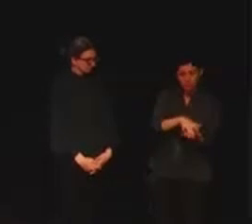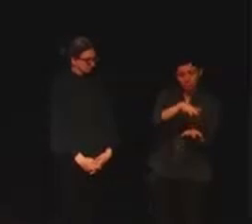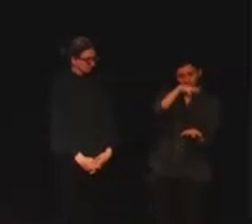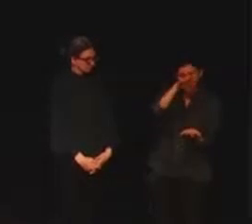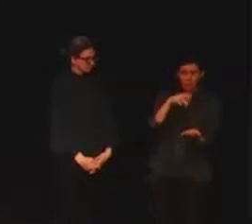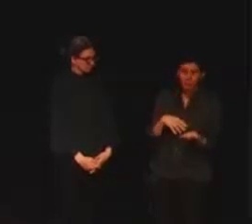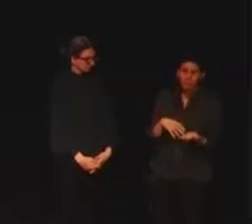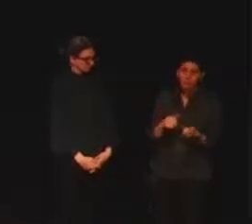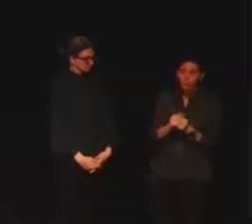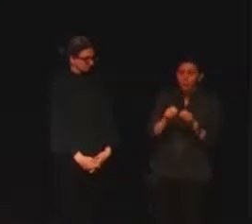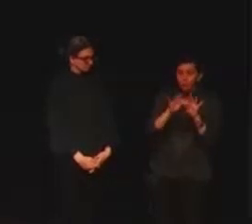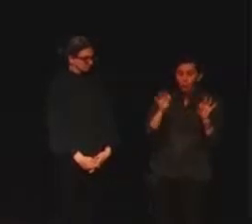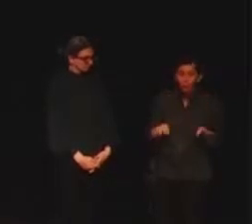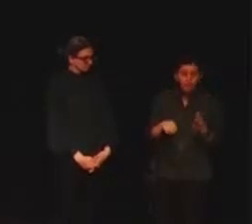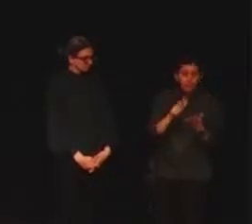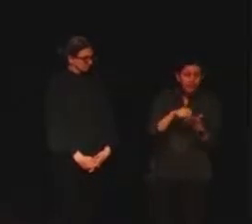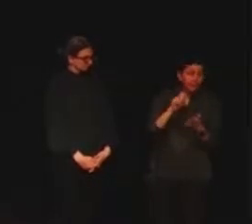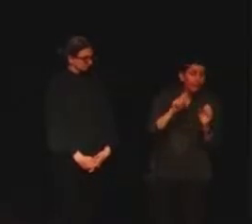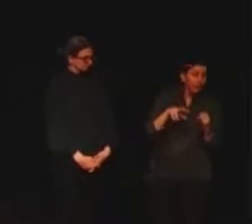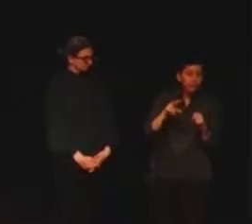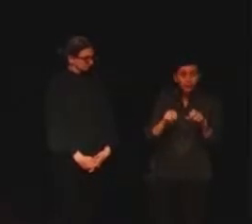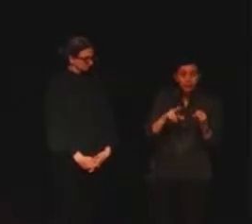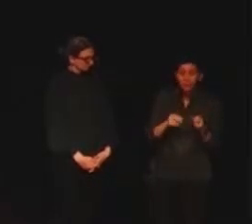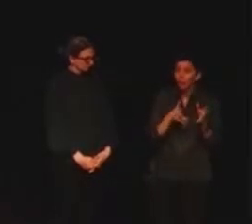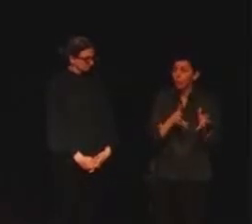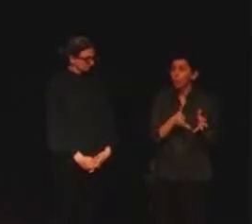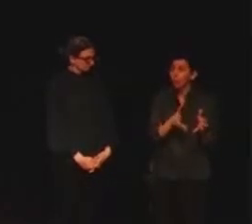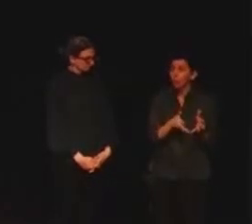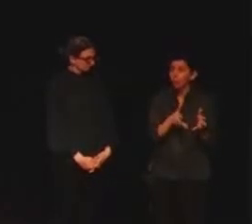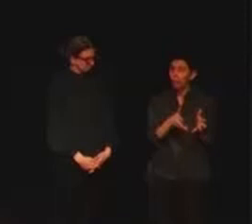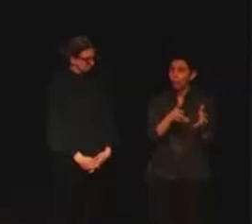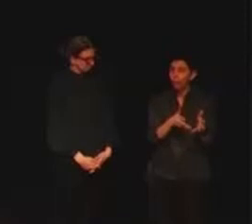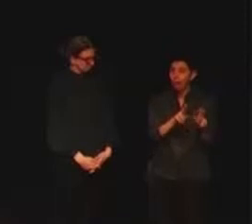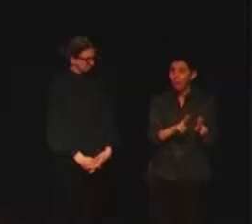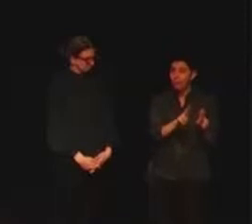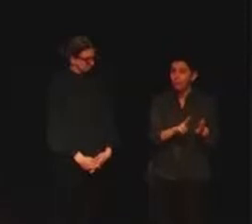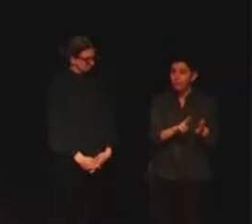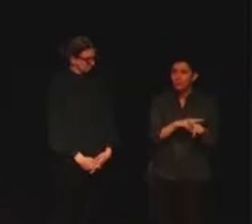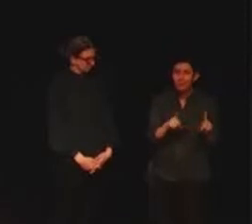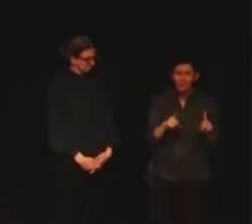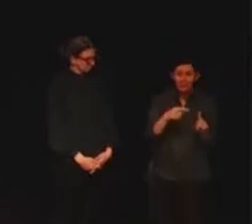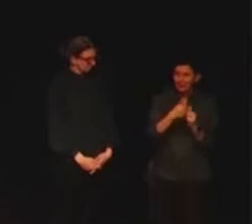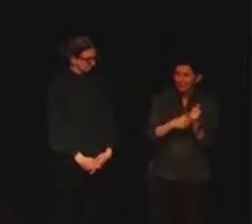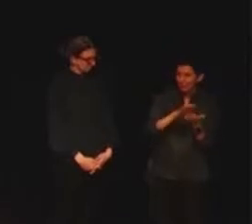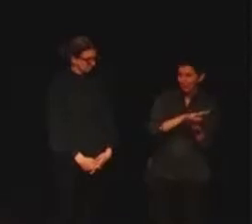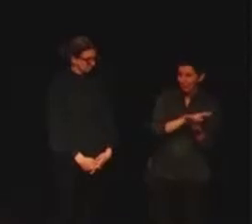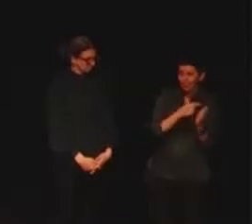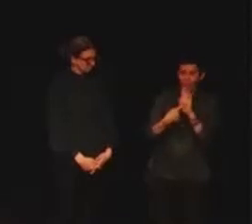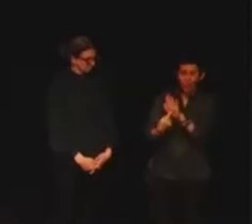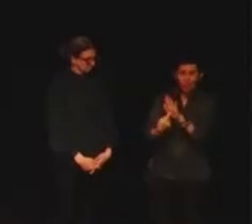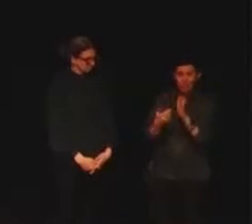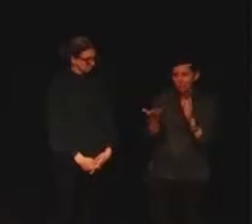boxes that are getting dusty. But what's really, really at stake is what Nick Papadopoulos